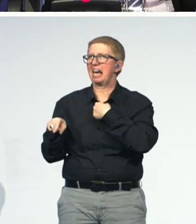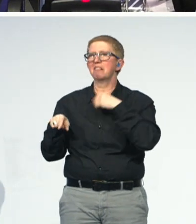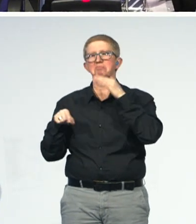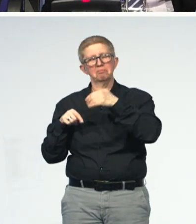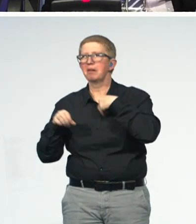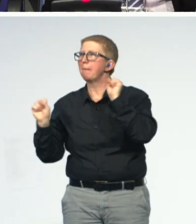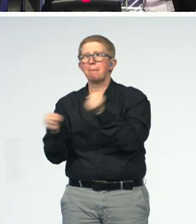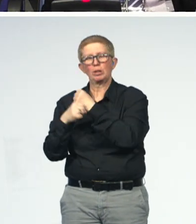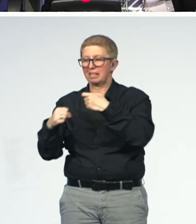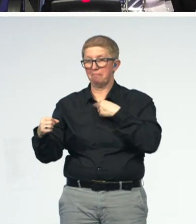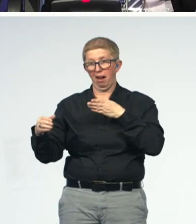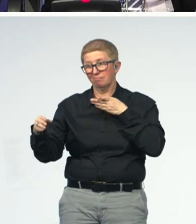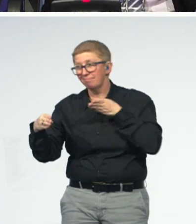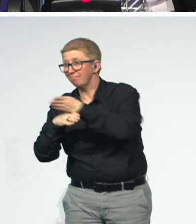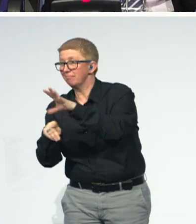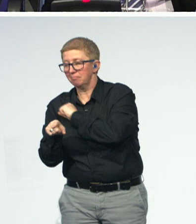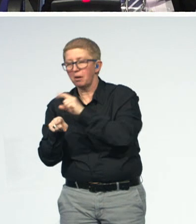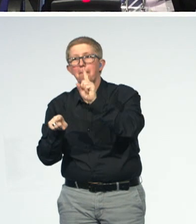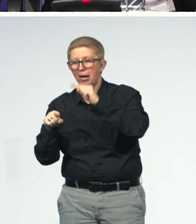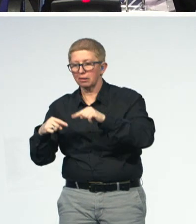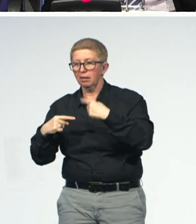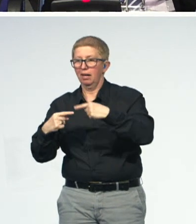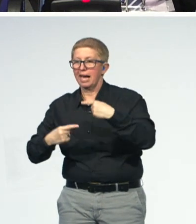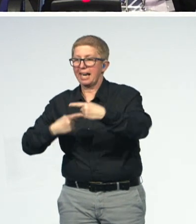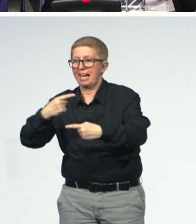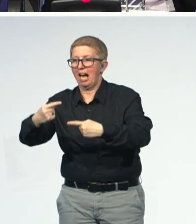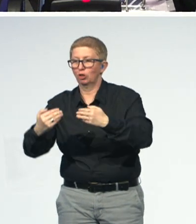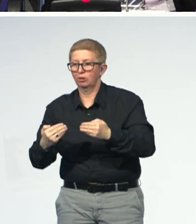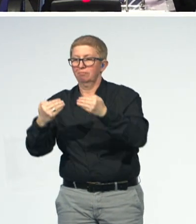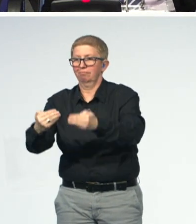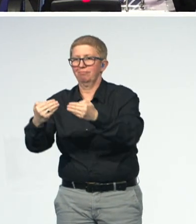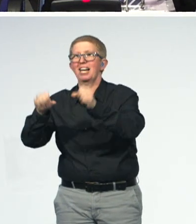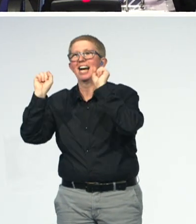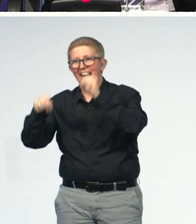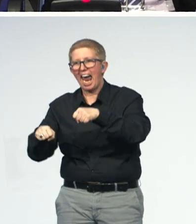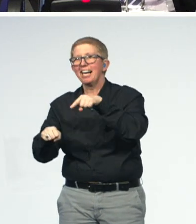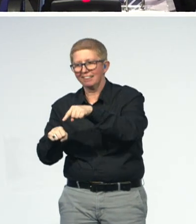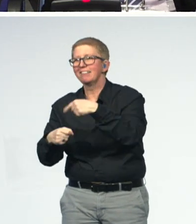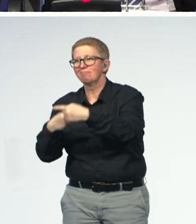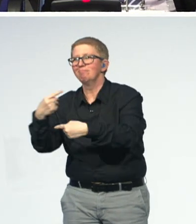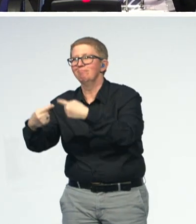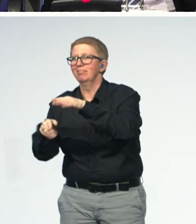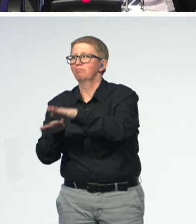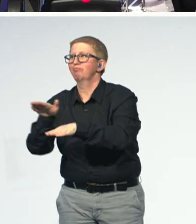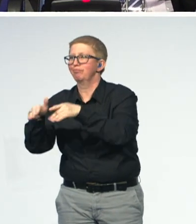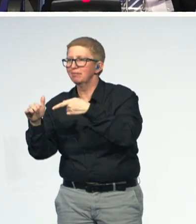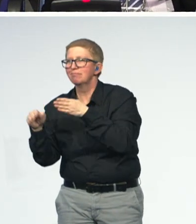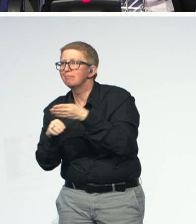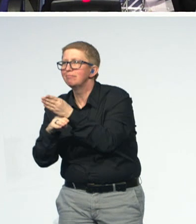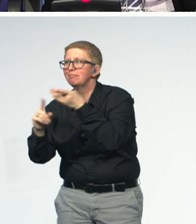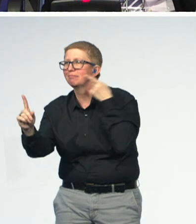intelligent team members. And we have the next generation of deaf students who will strive for